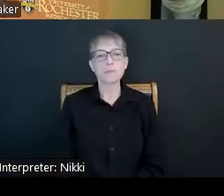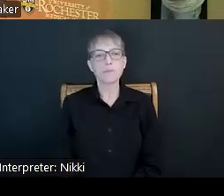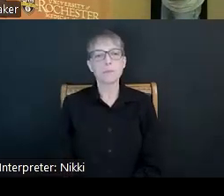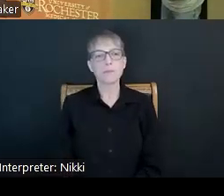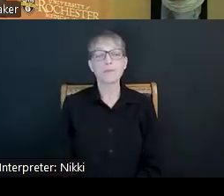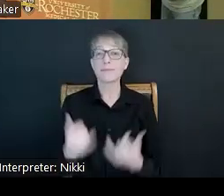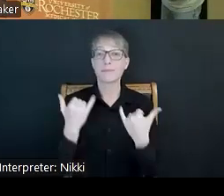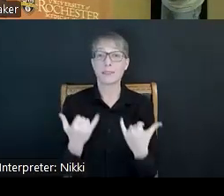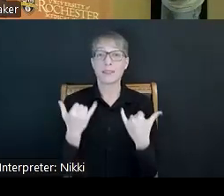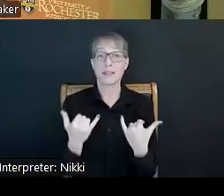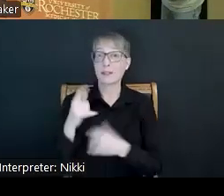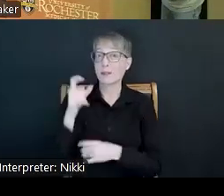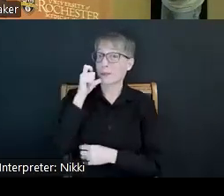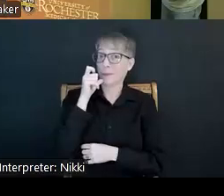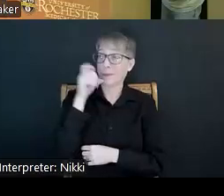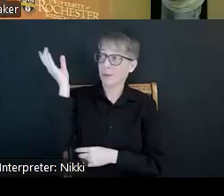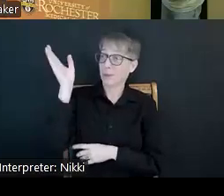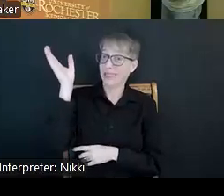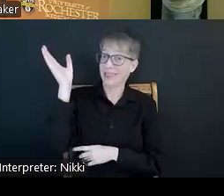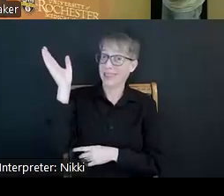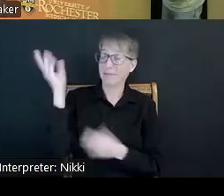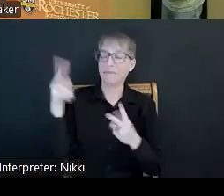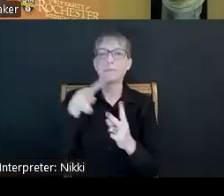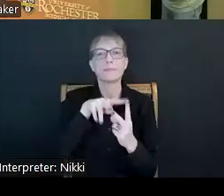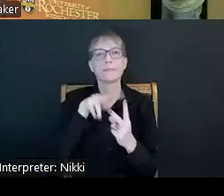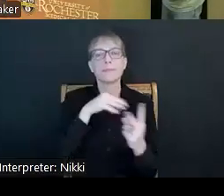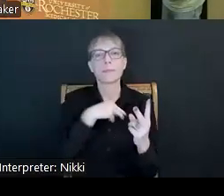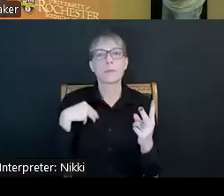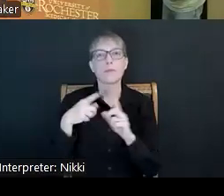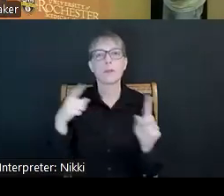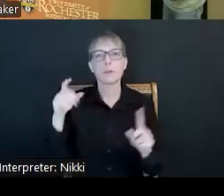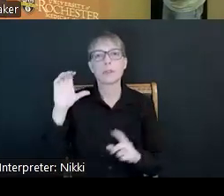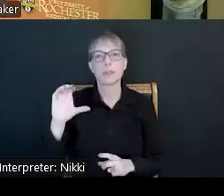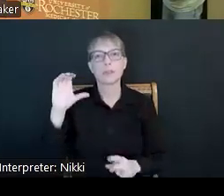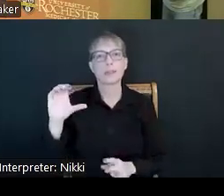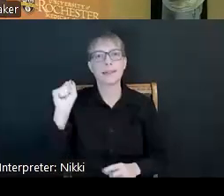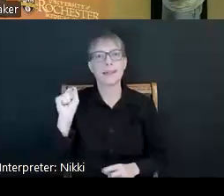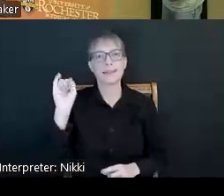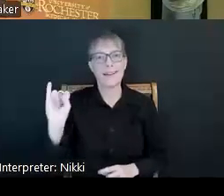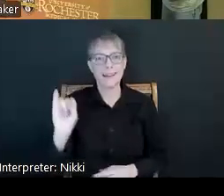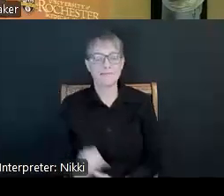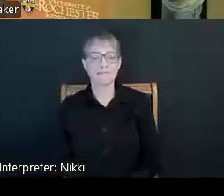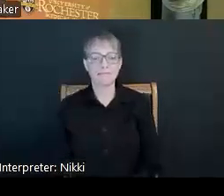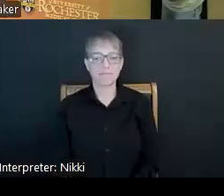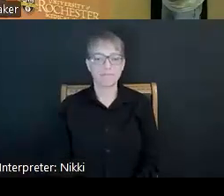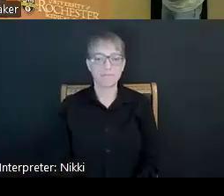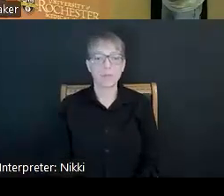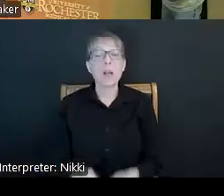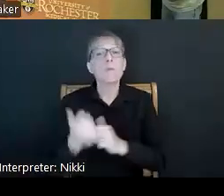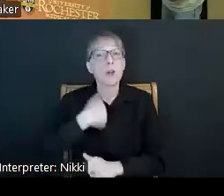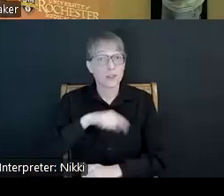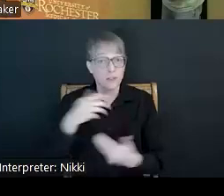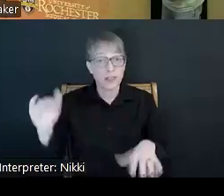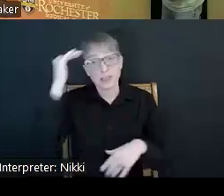Today we have with us two members of CCSI and someone who most of us know,